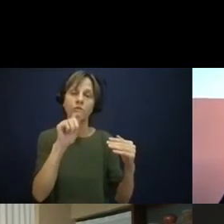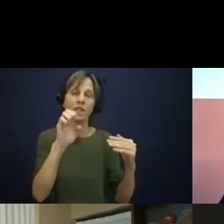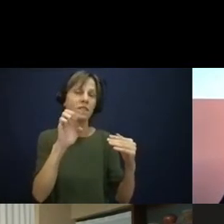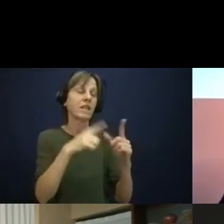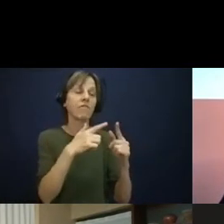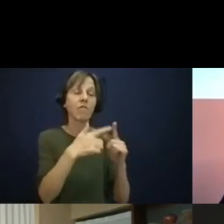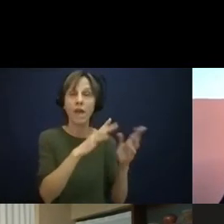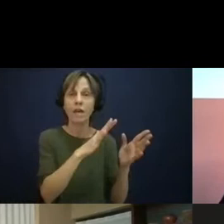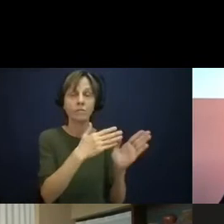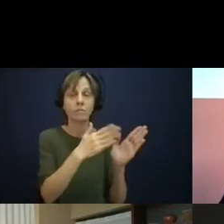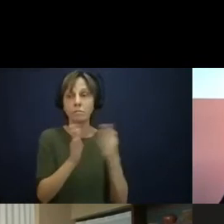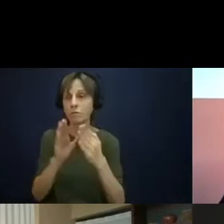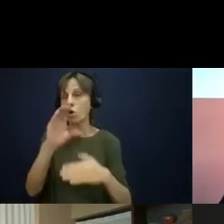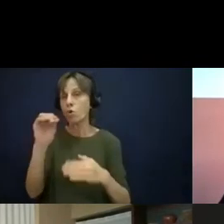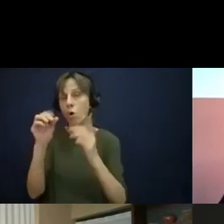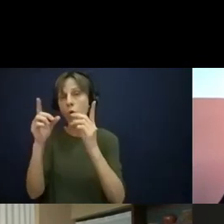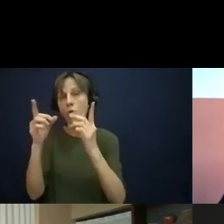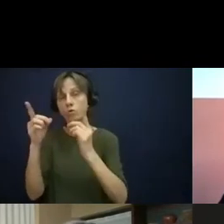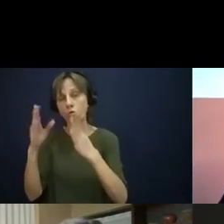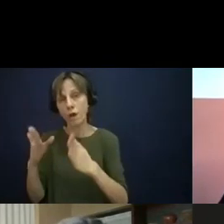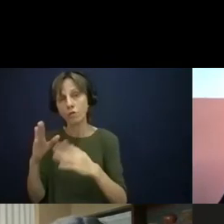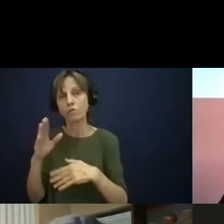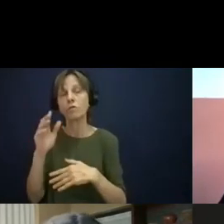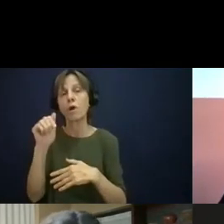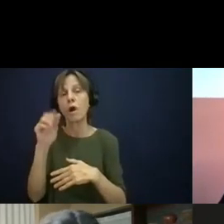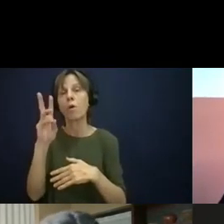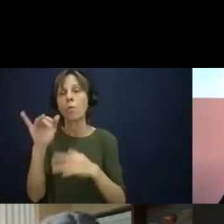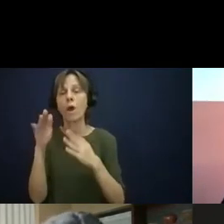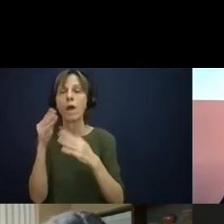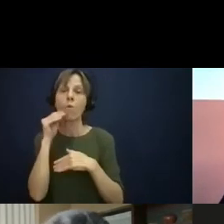So again, here's this piece of like shifting power